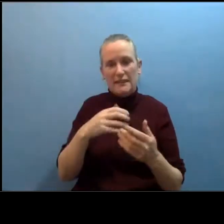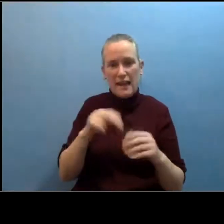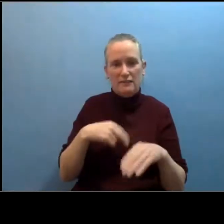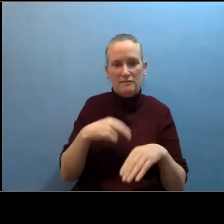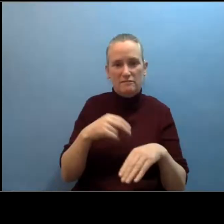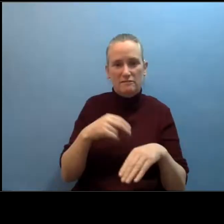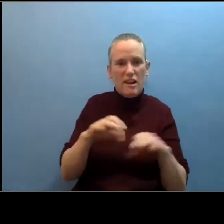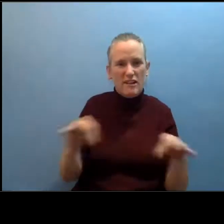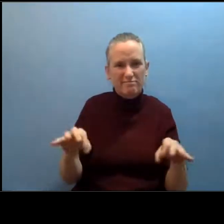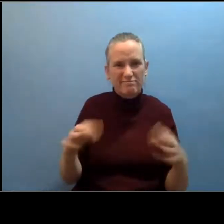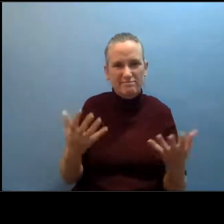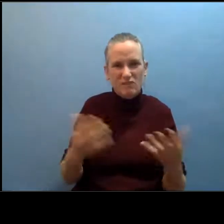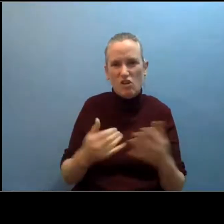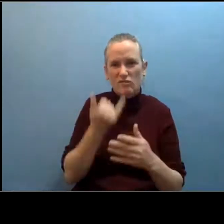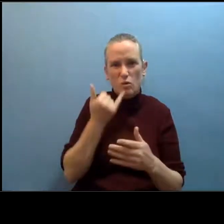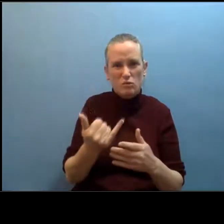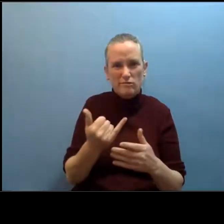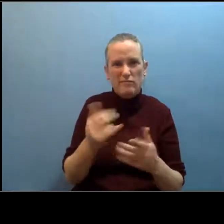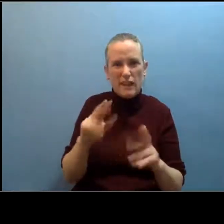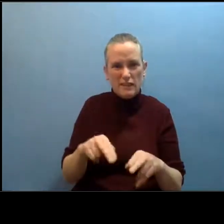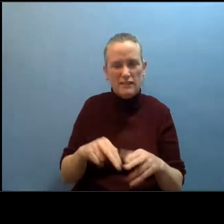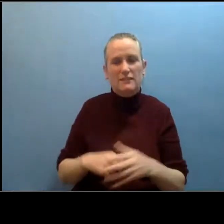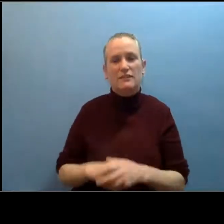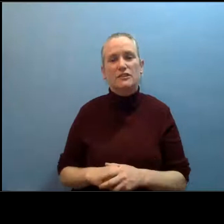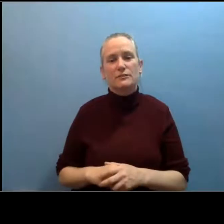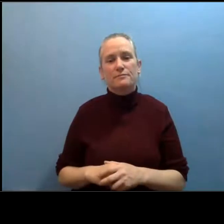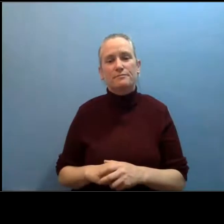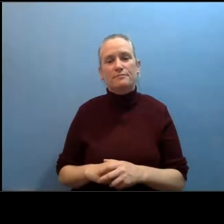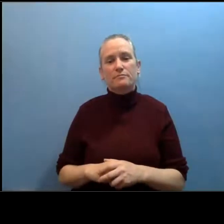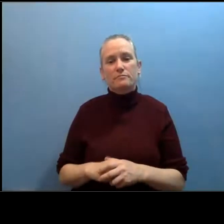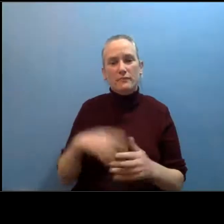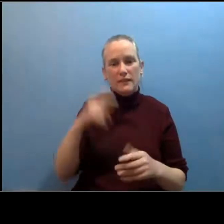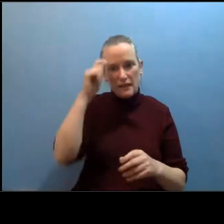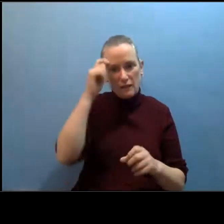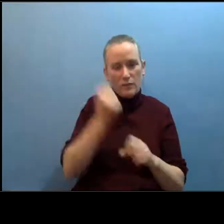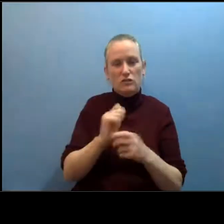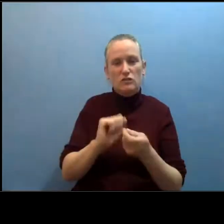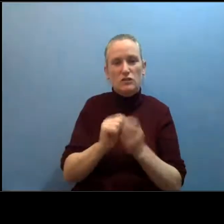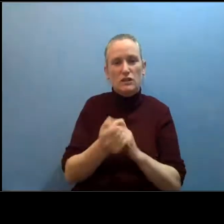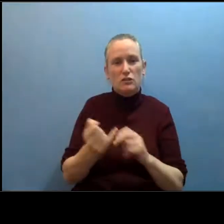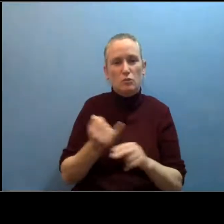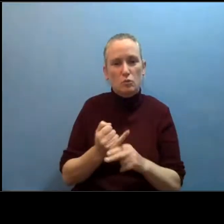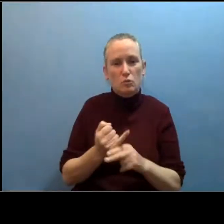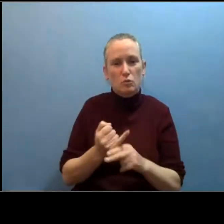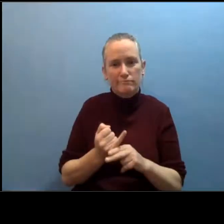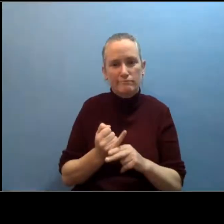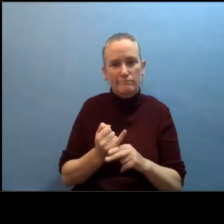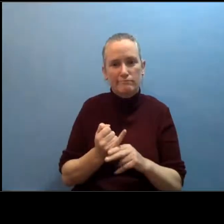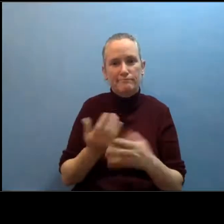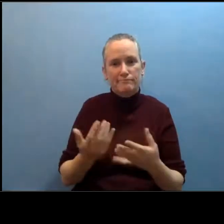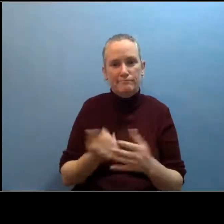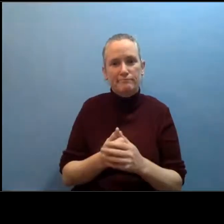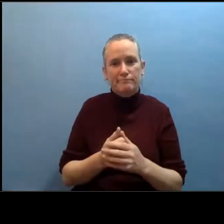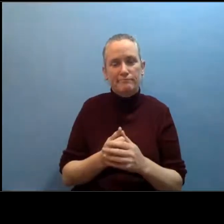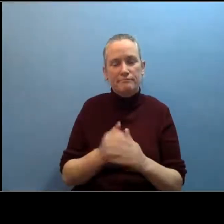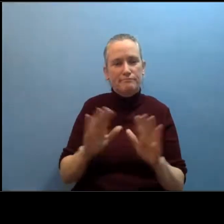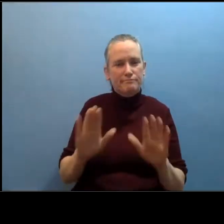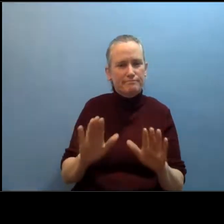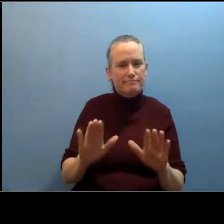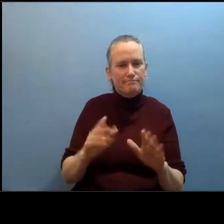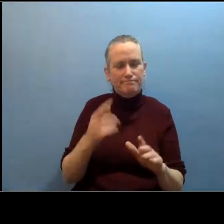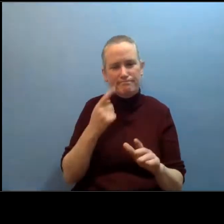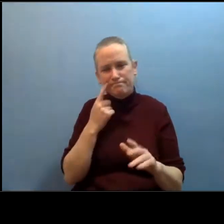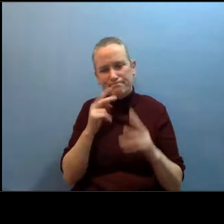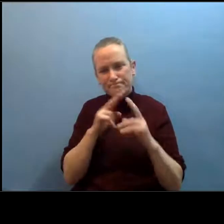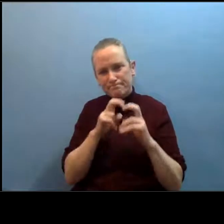appointment. I suppose in terms of thinking about changing school, I'd maybe dig a little bit deeper and figure out, if